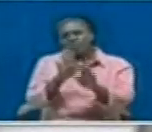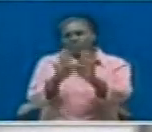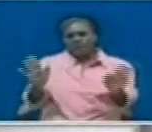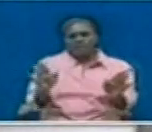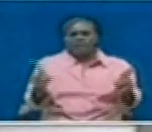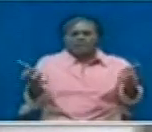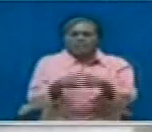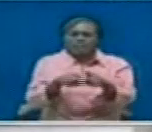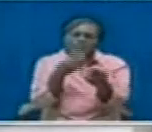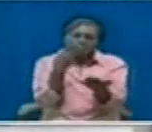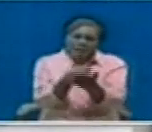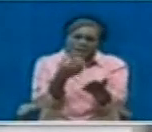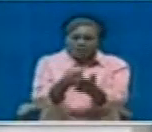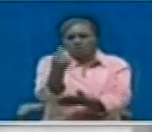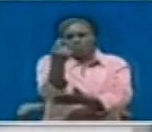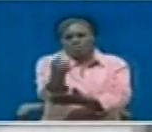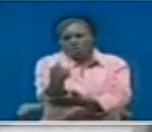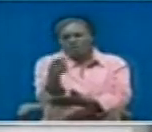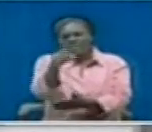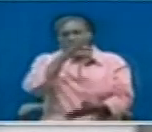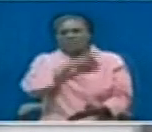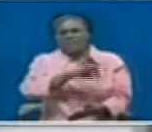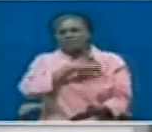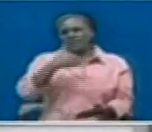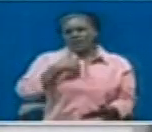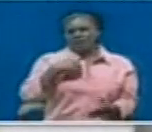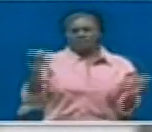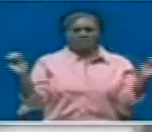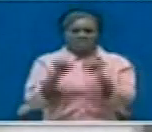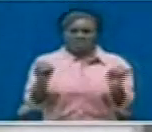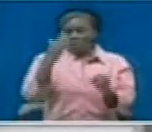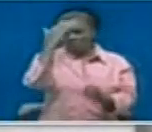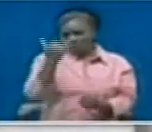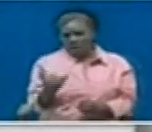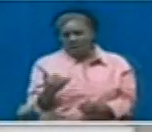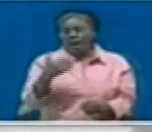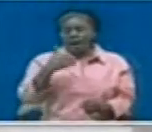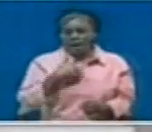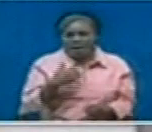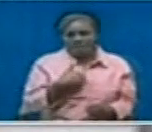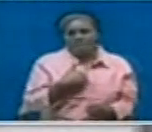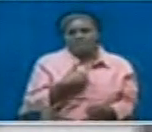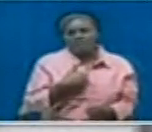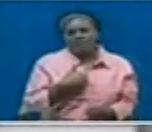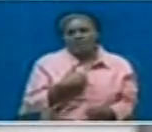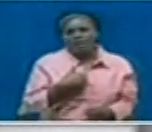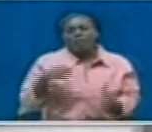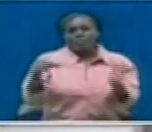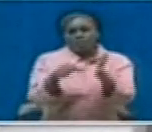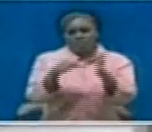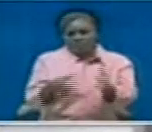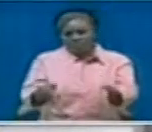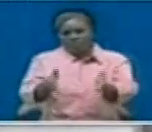na tu ile pesa kidogo ambayo si kitu ya kusaidia mtu kabisa, kwa sababu kuna vile kuna shida ya